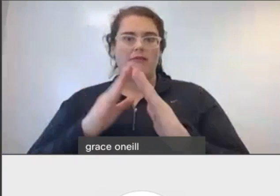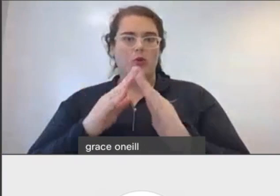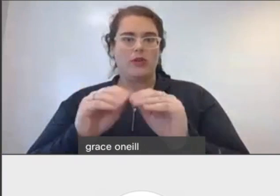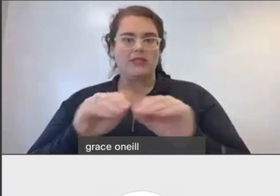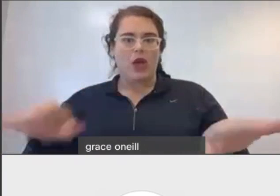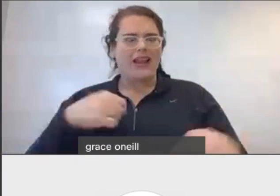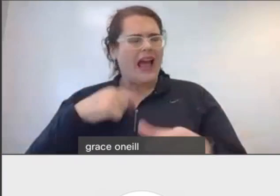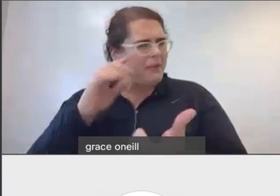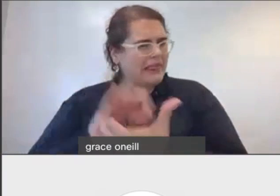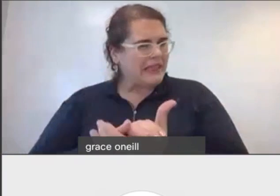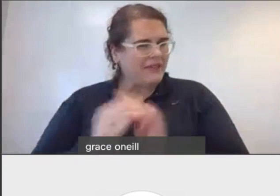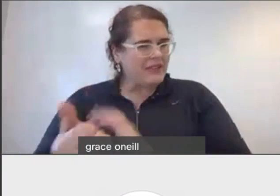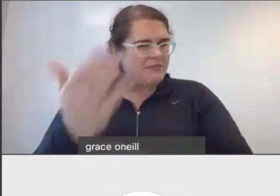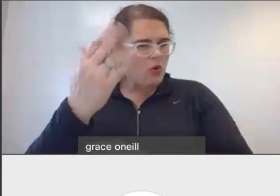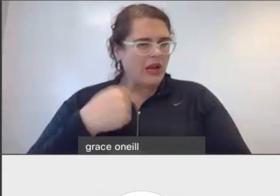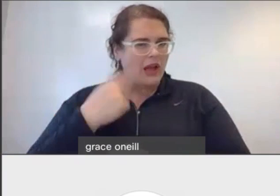see this morning that